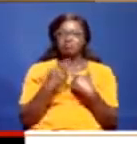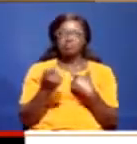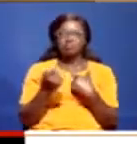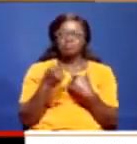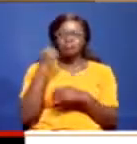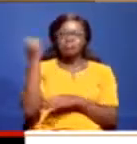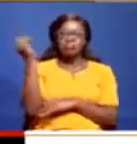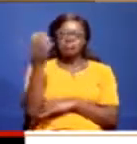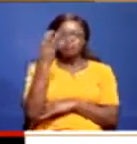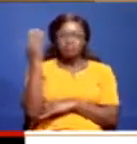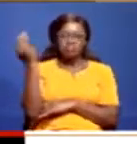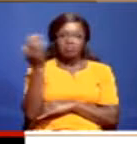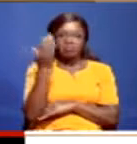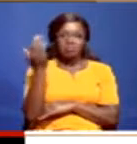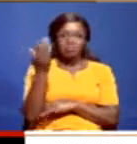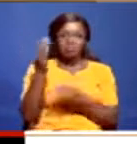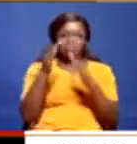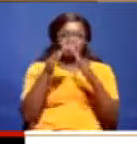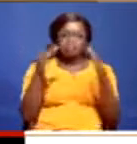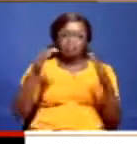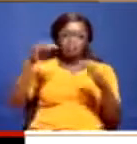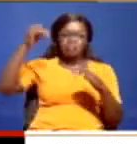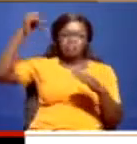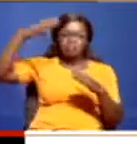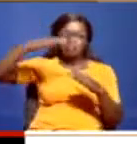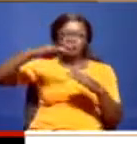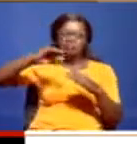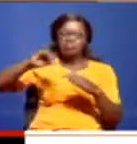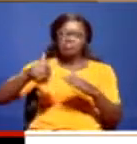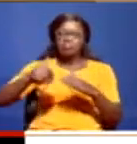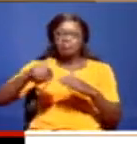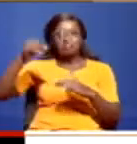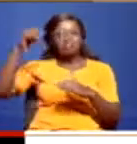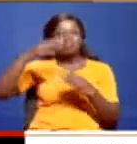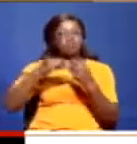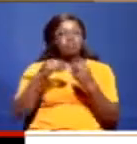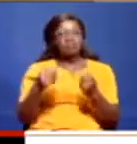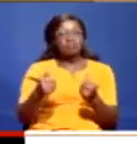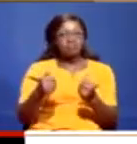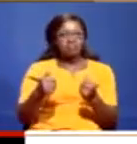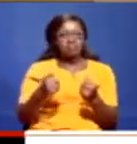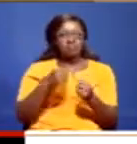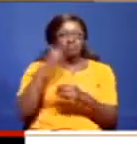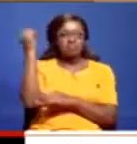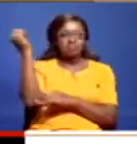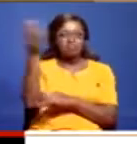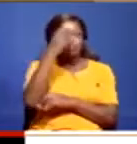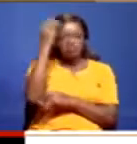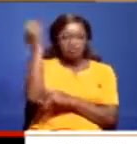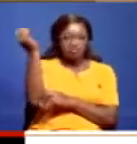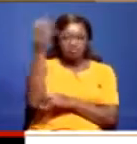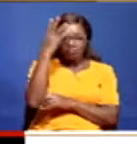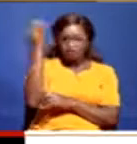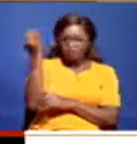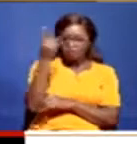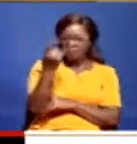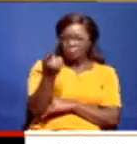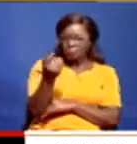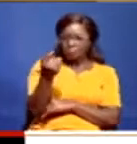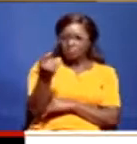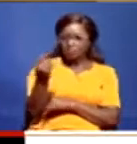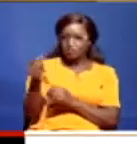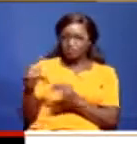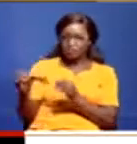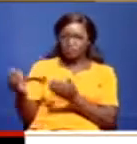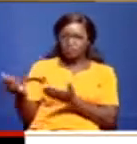to harness household energy and substitute for other energy solutions. The turbines that are a smaller radius and portable can be placed